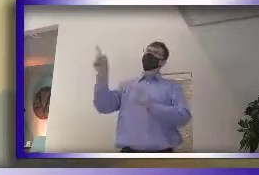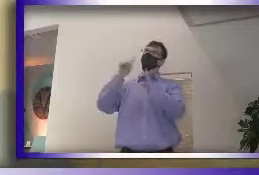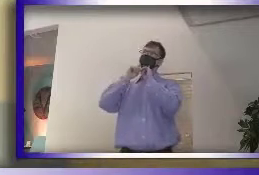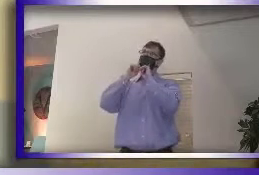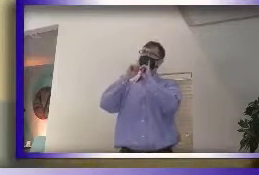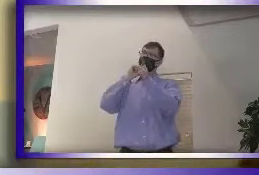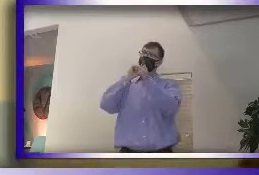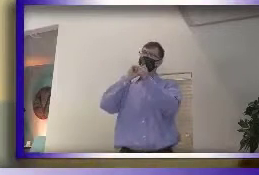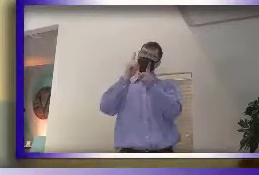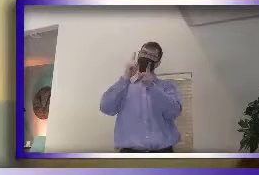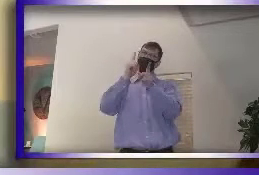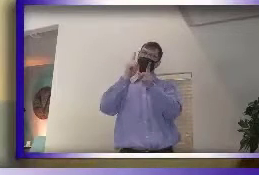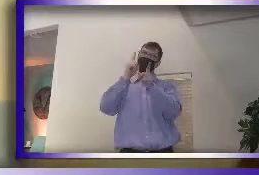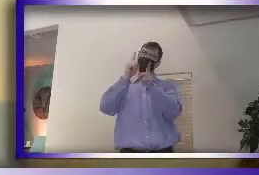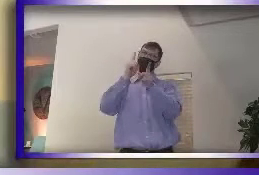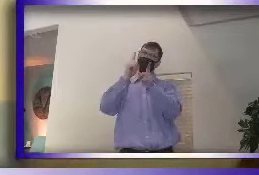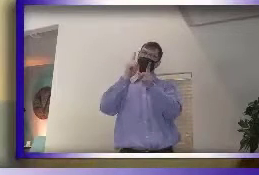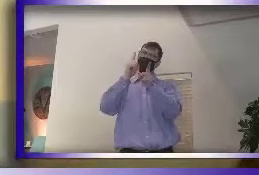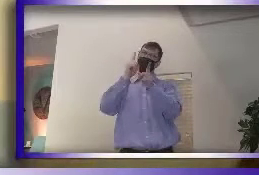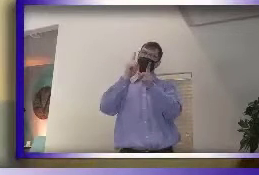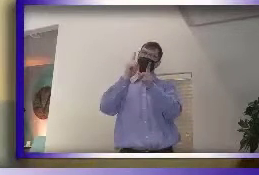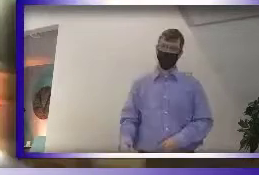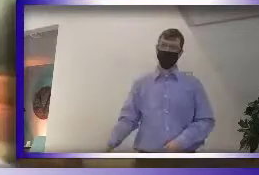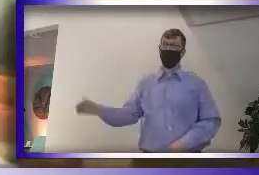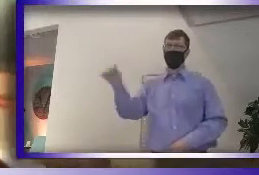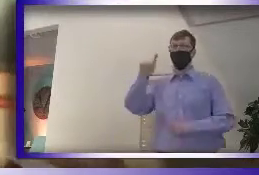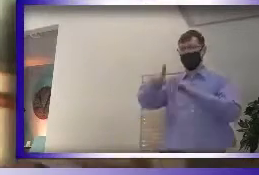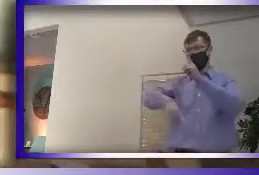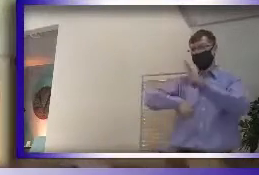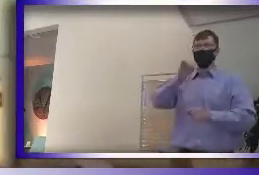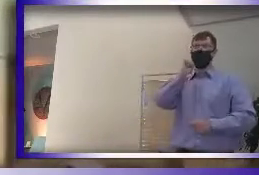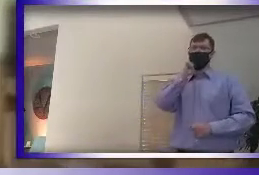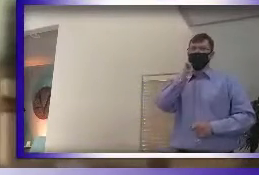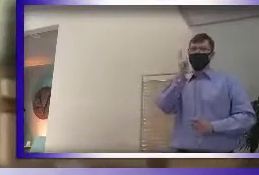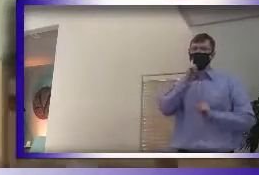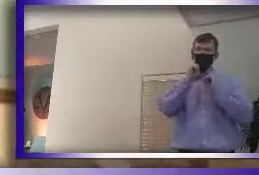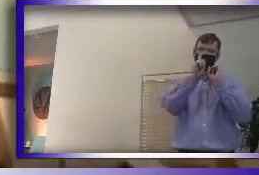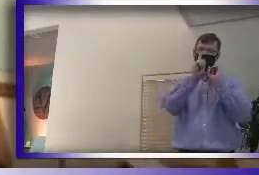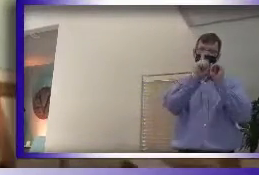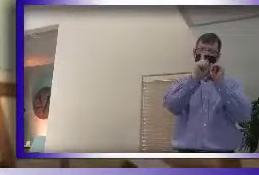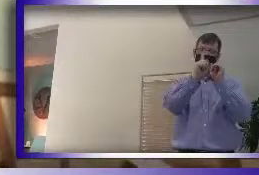pray, not just to mess with the camera person. Sorry.